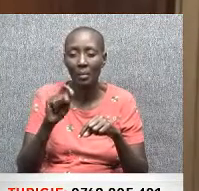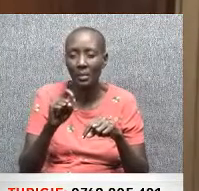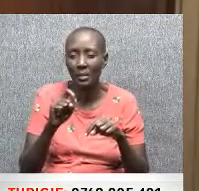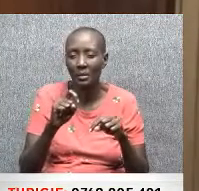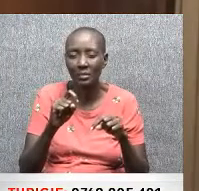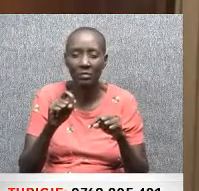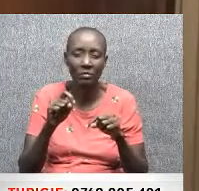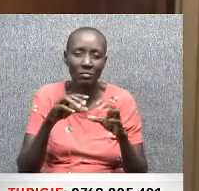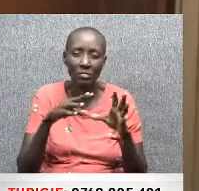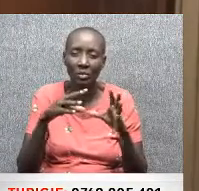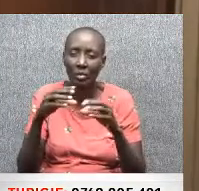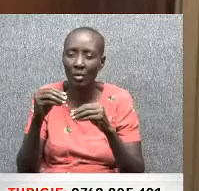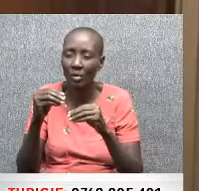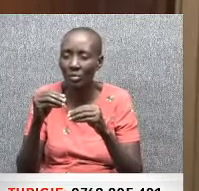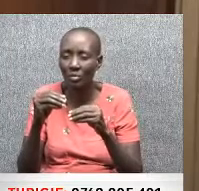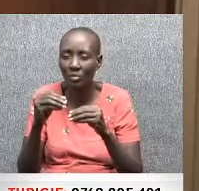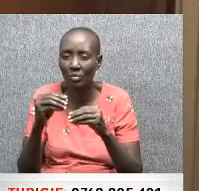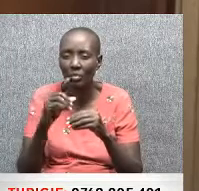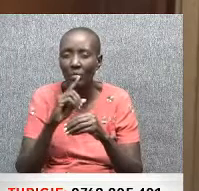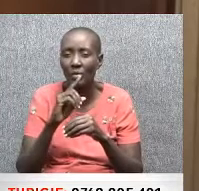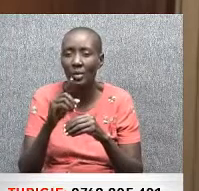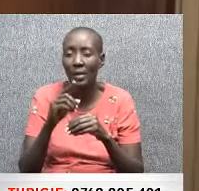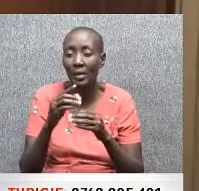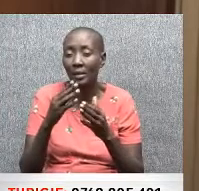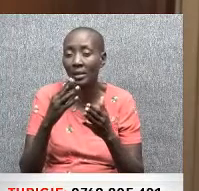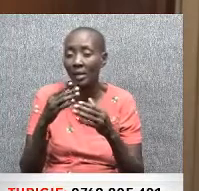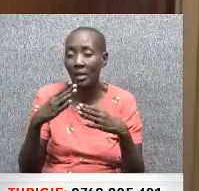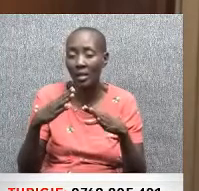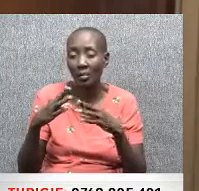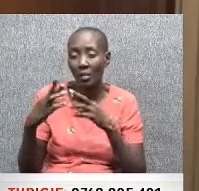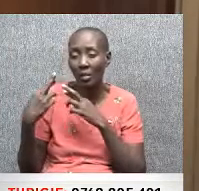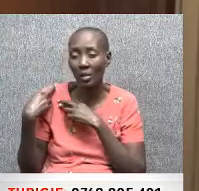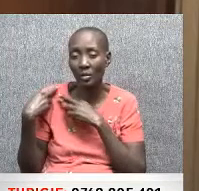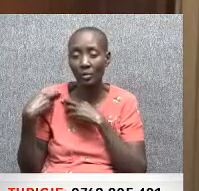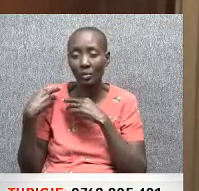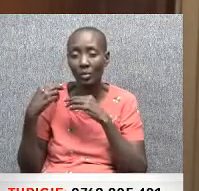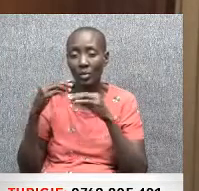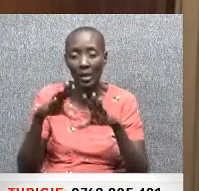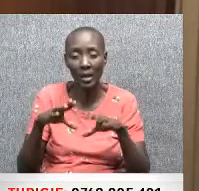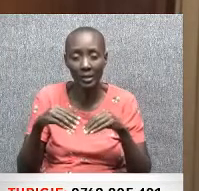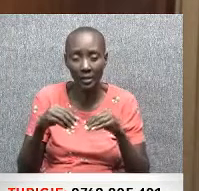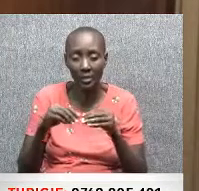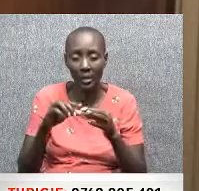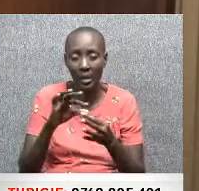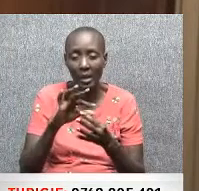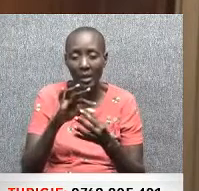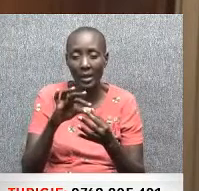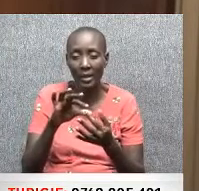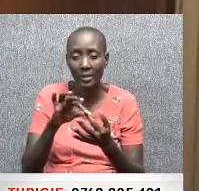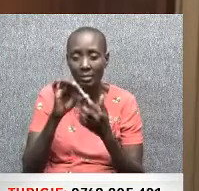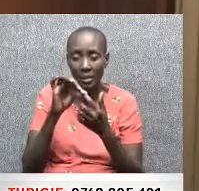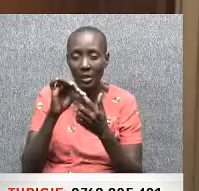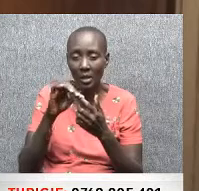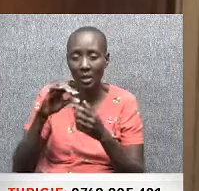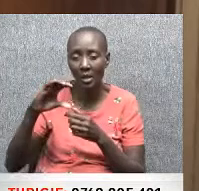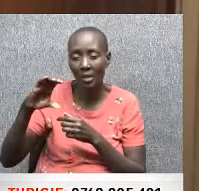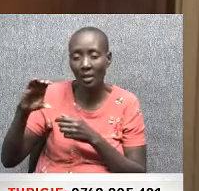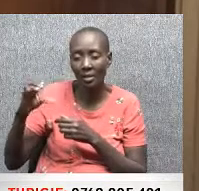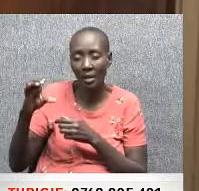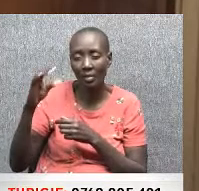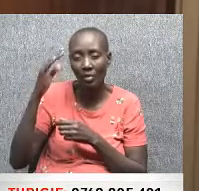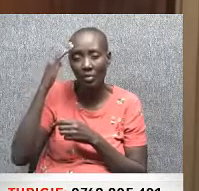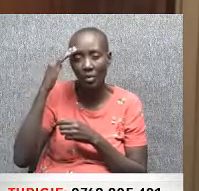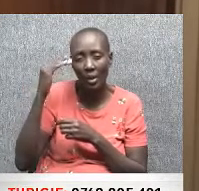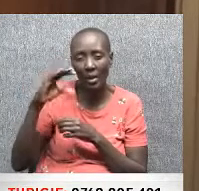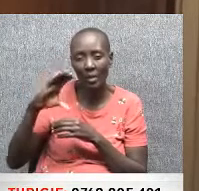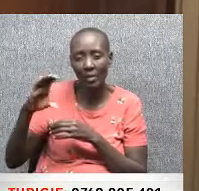to buy, to make sure the stakeholders have taken it, particularly the counties, because more of it will be implemented by the